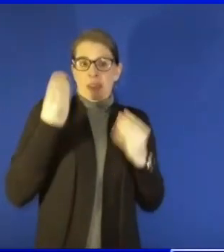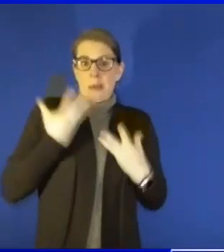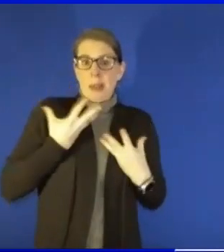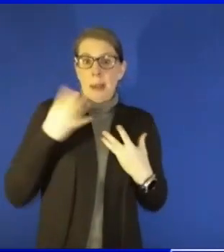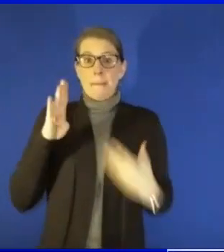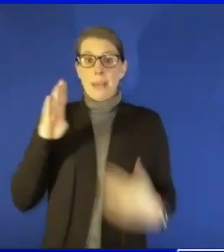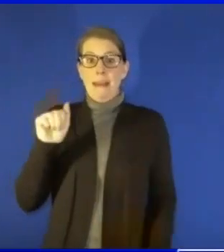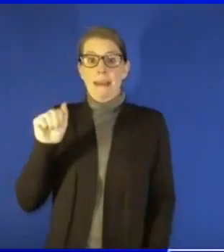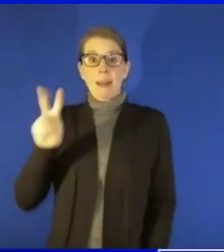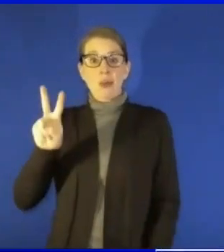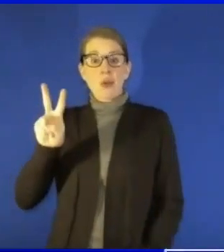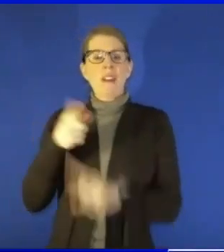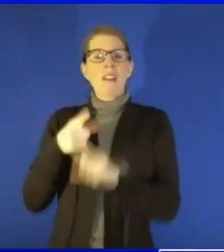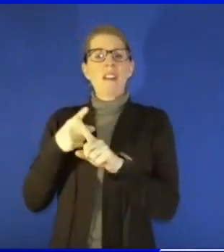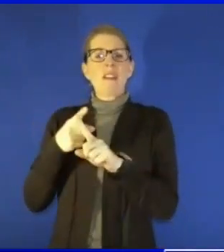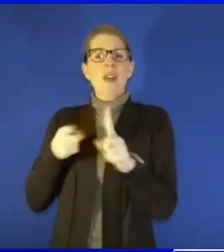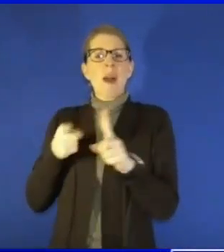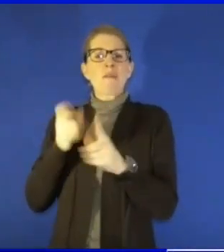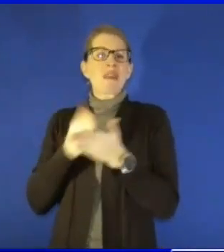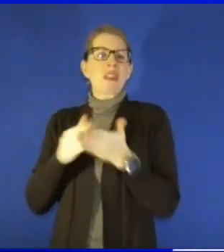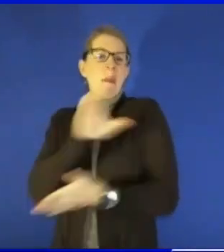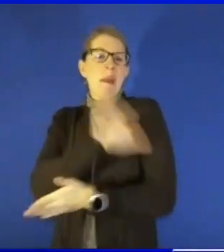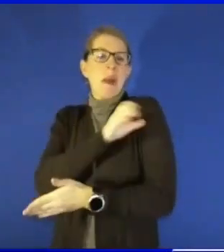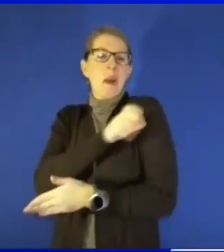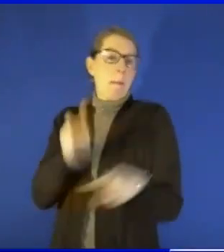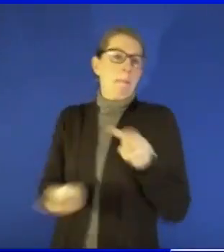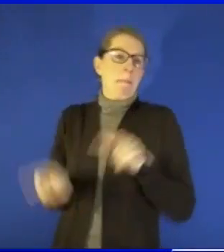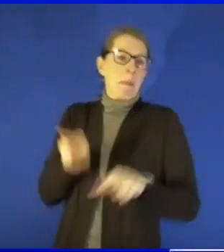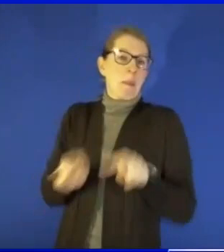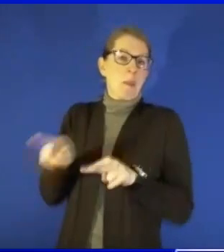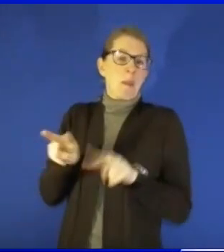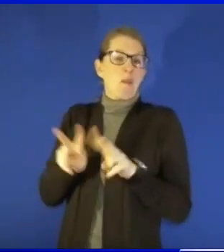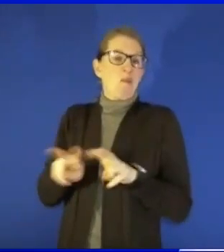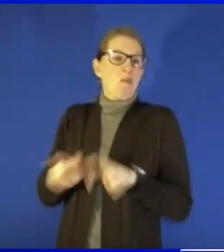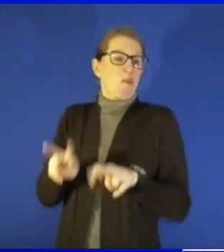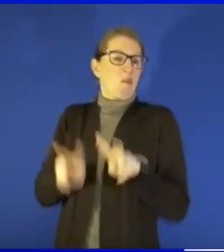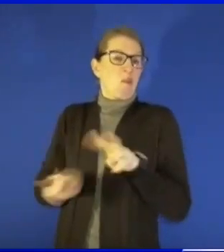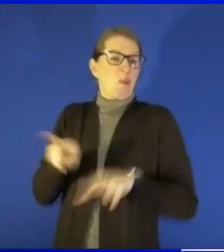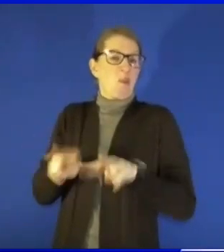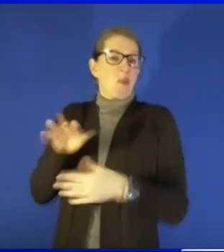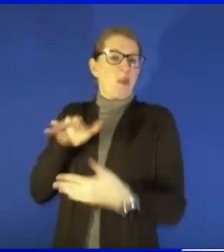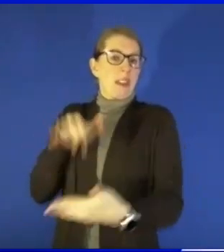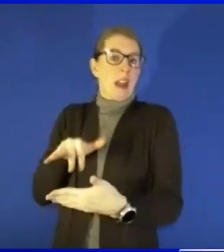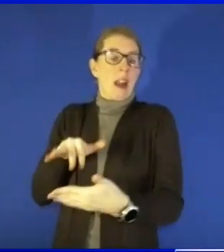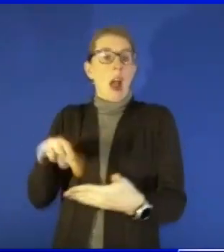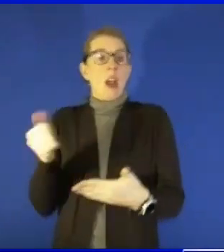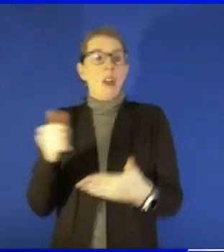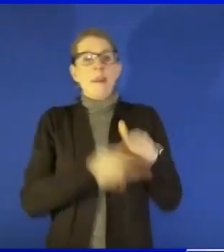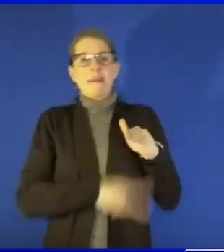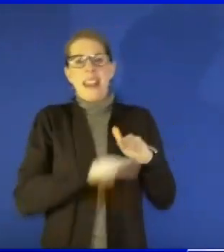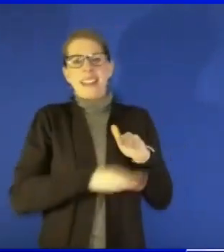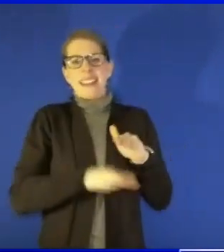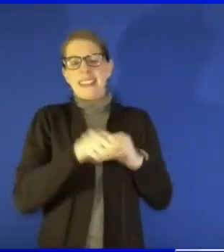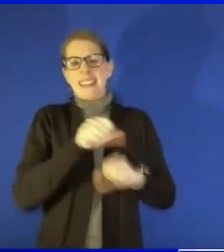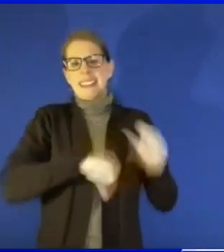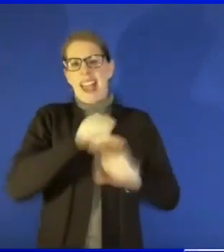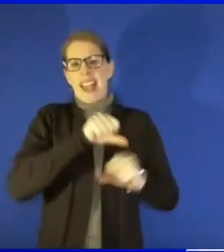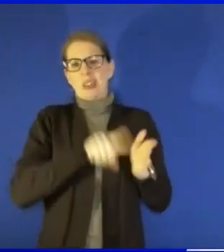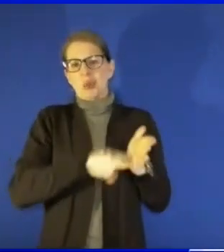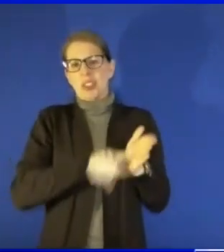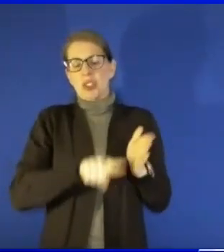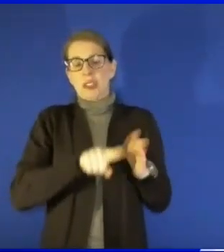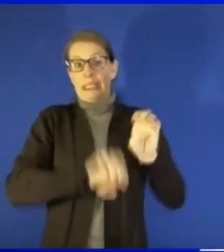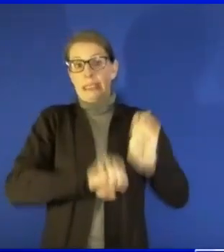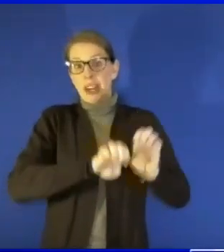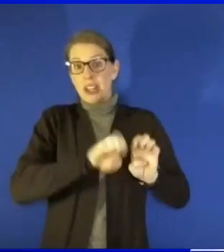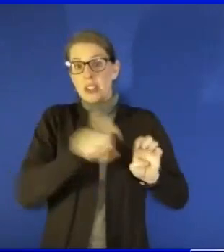some clinical, again, observational looks, observational studies. Other is some basic science research, doing these experiments in the lab and